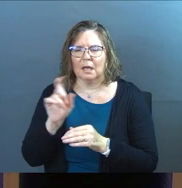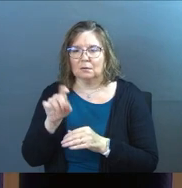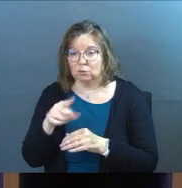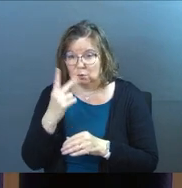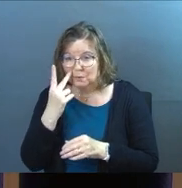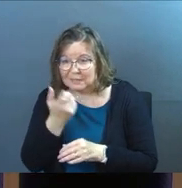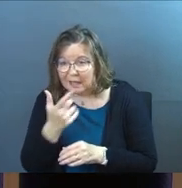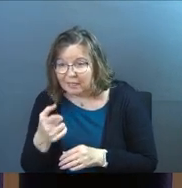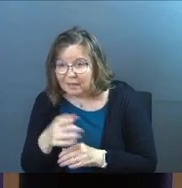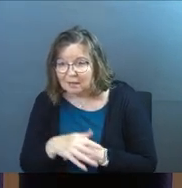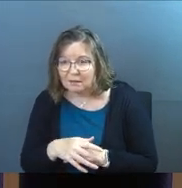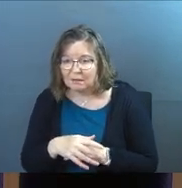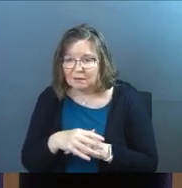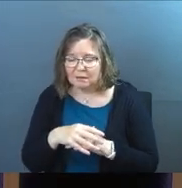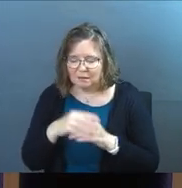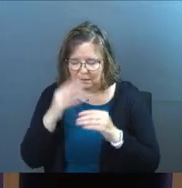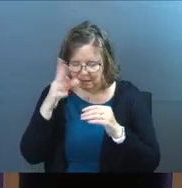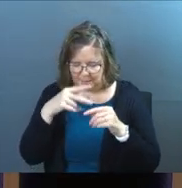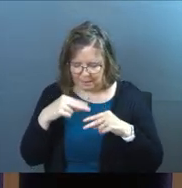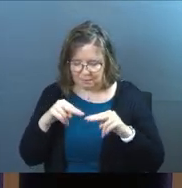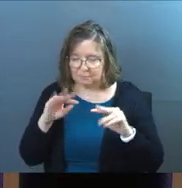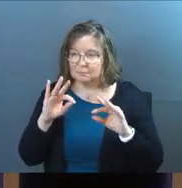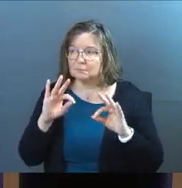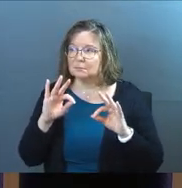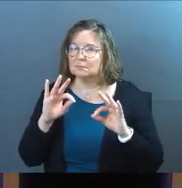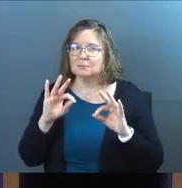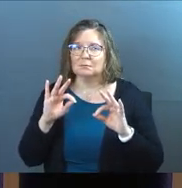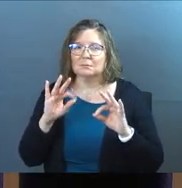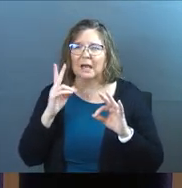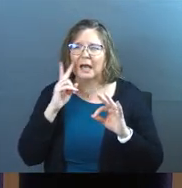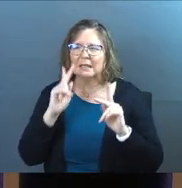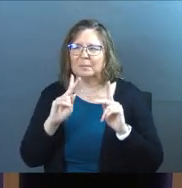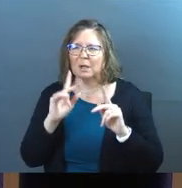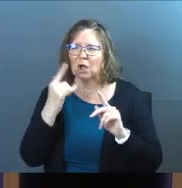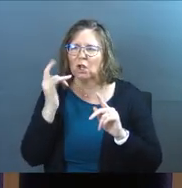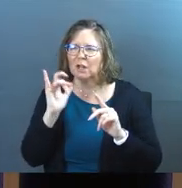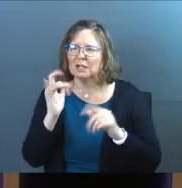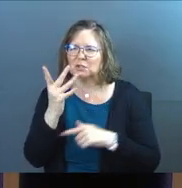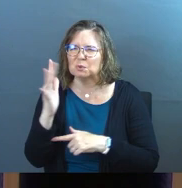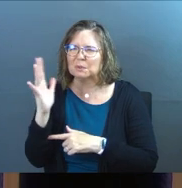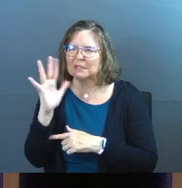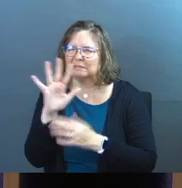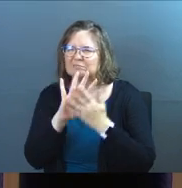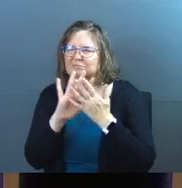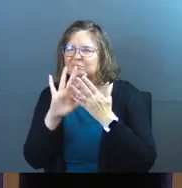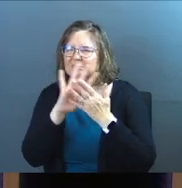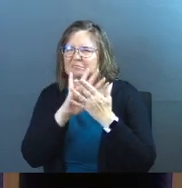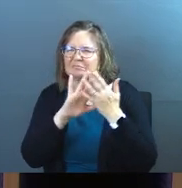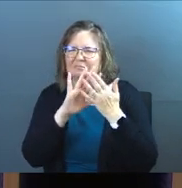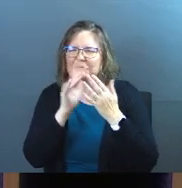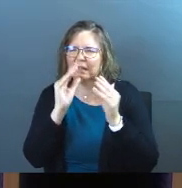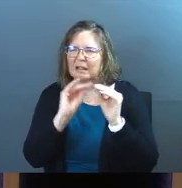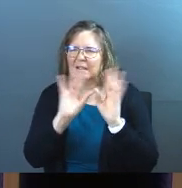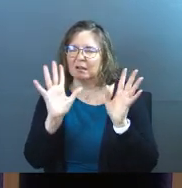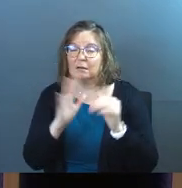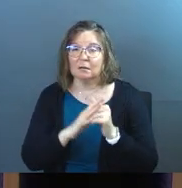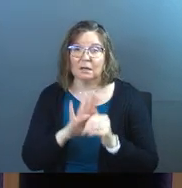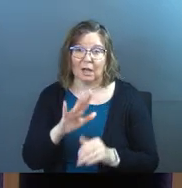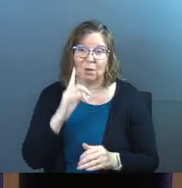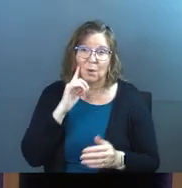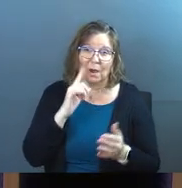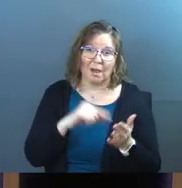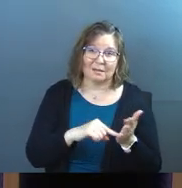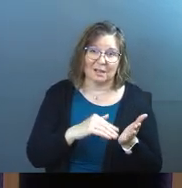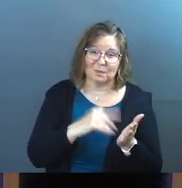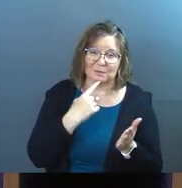see anything?" And he looked up and said, "I see people. They look like trees walking around." Now your eye doctor